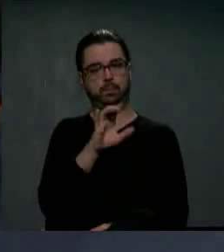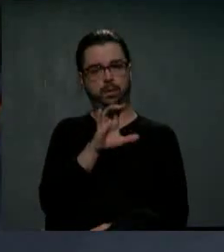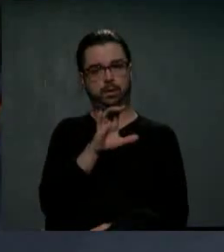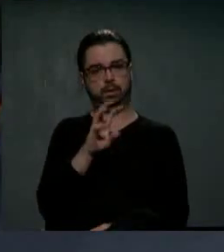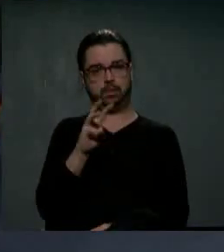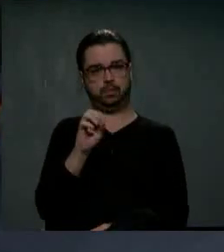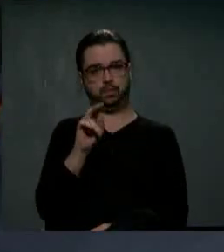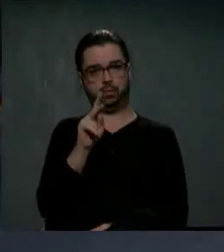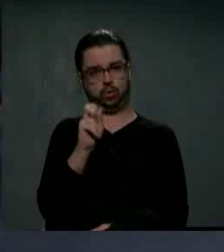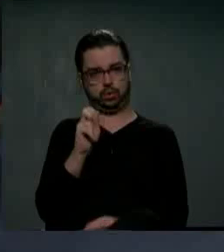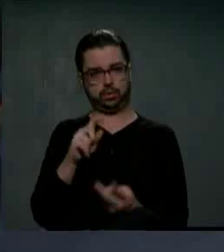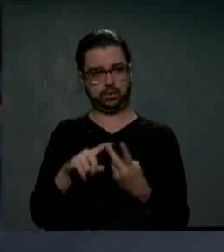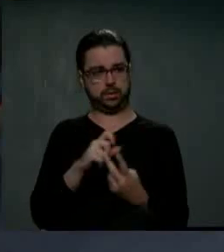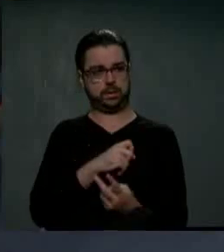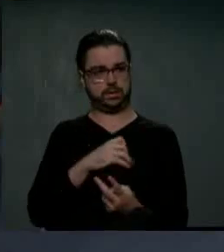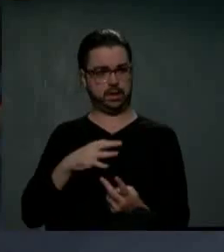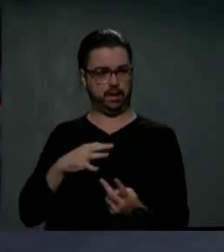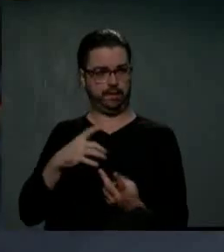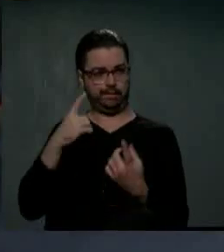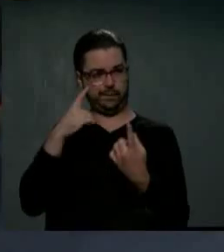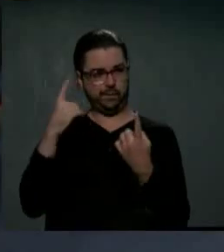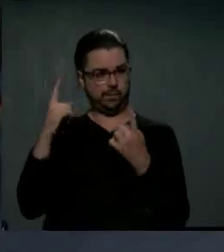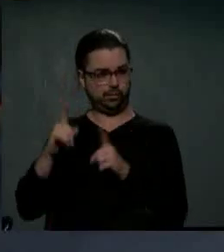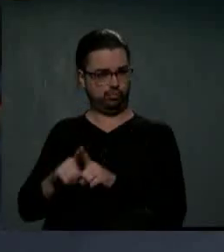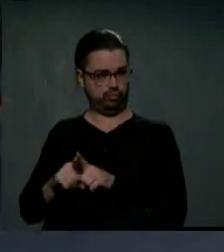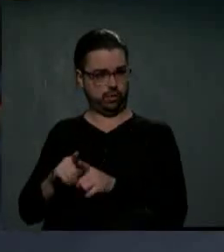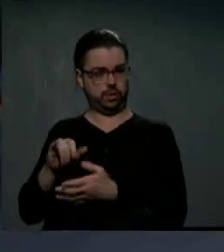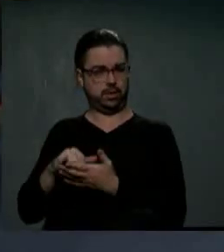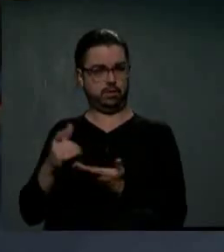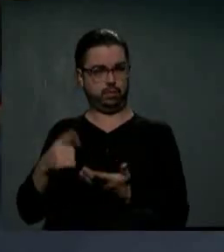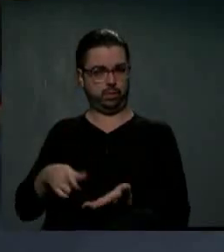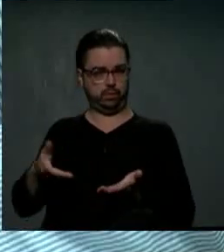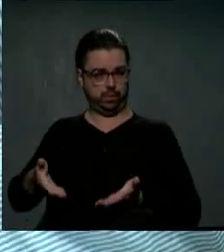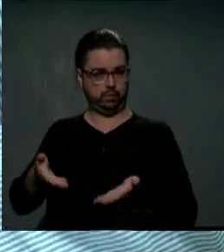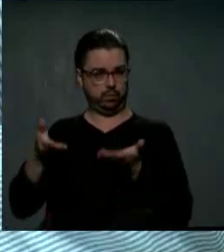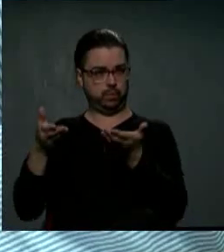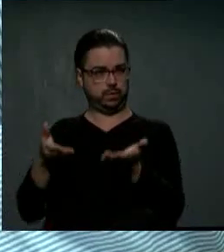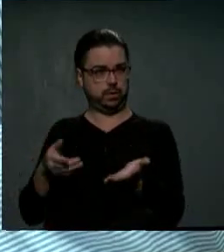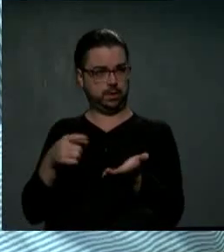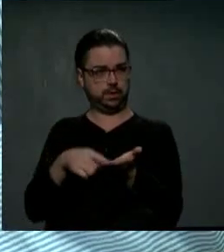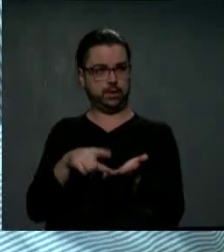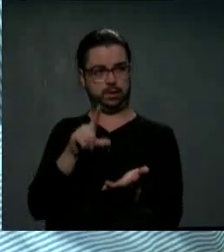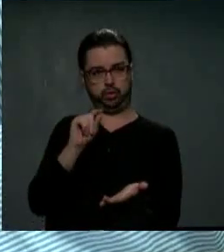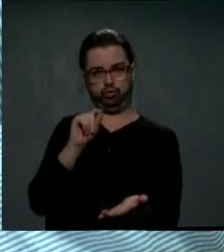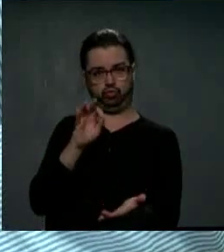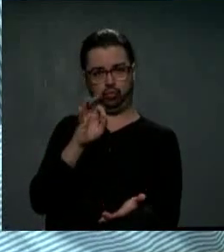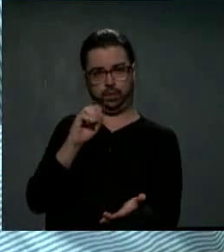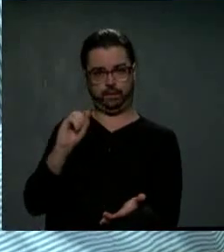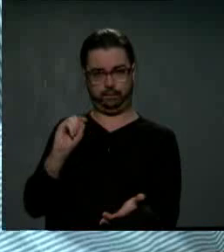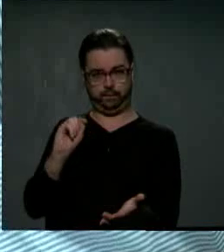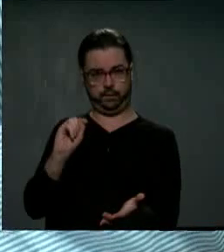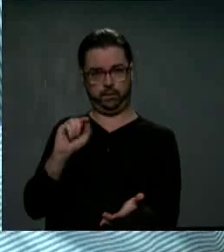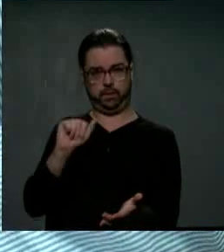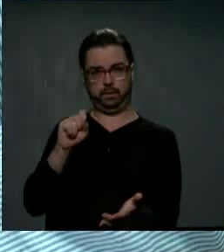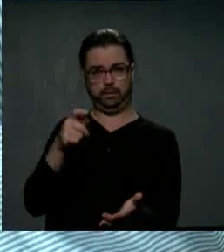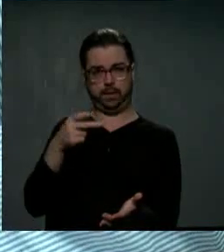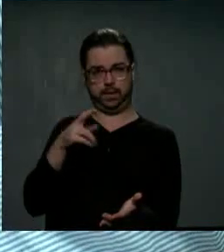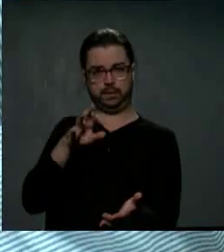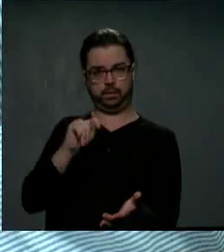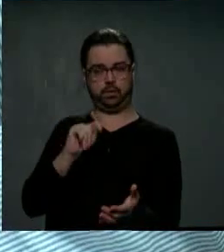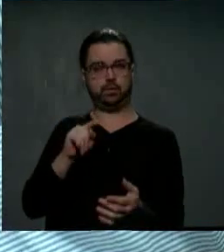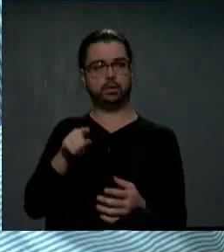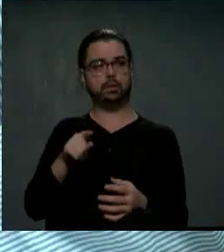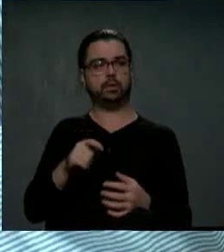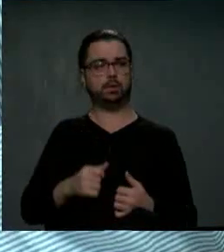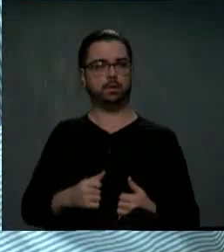and planning staff is in agreement that when we presented this, it was the 20 foot of asphalt, essentially the life safety, the